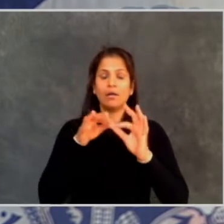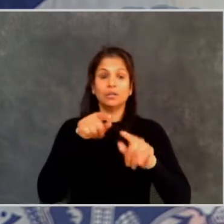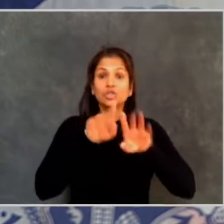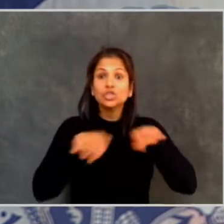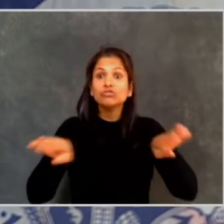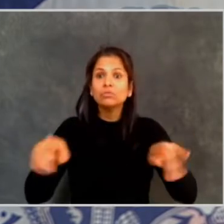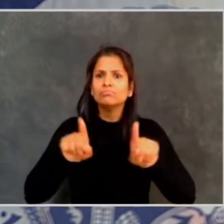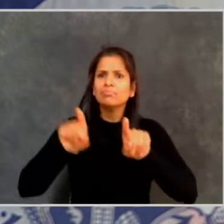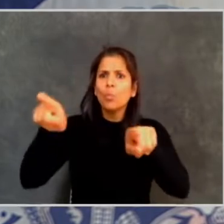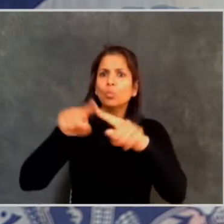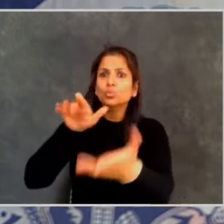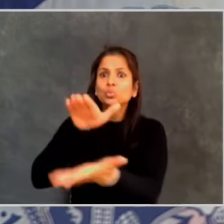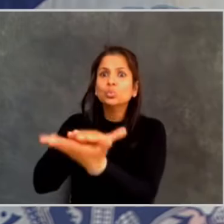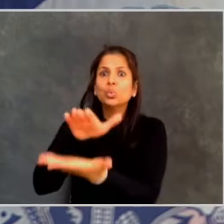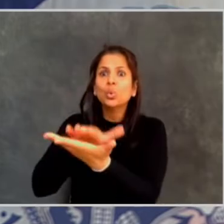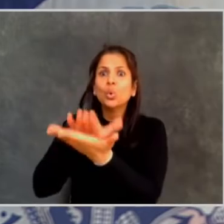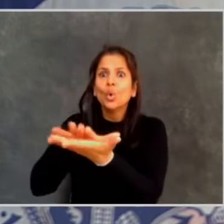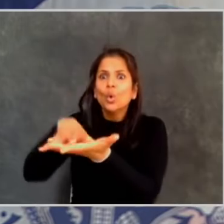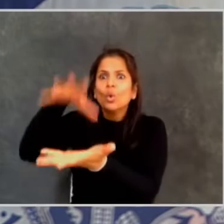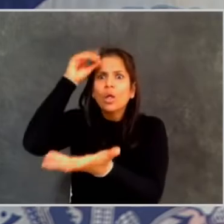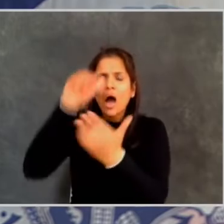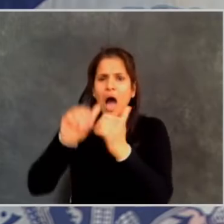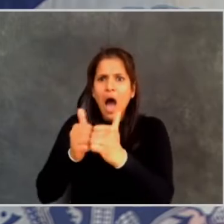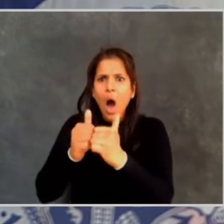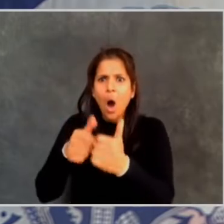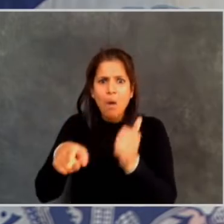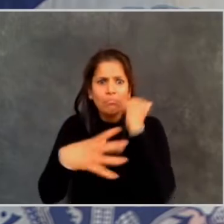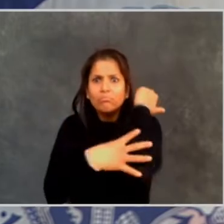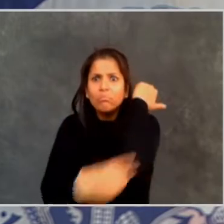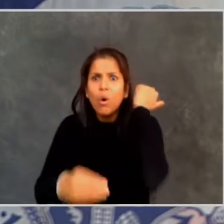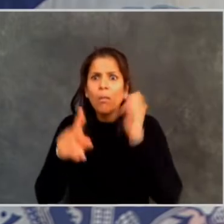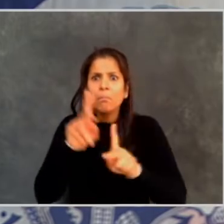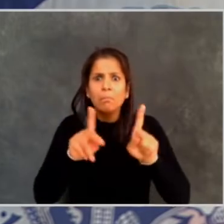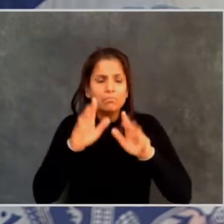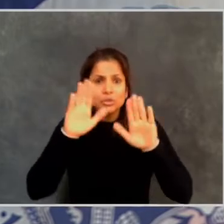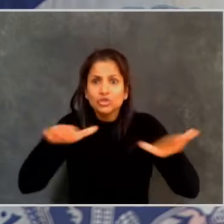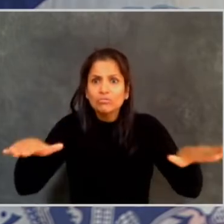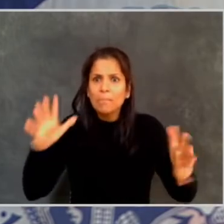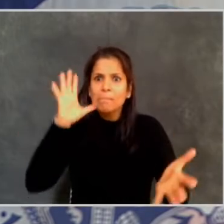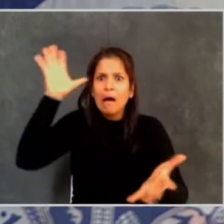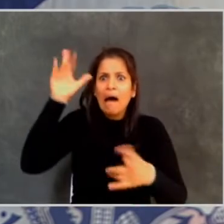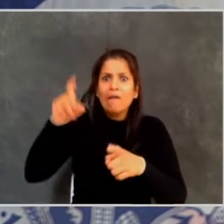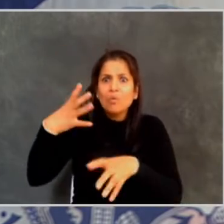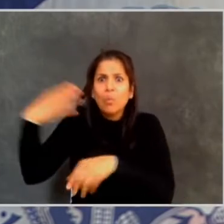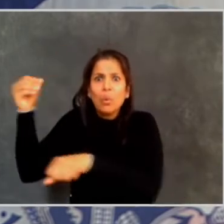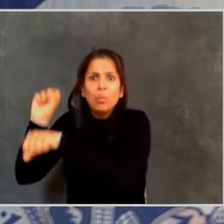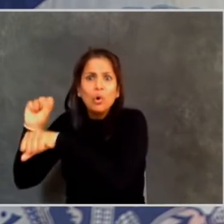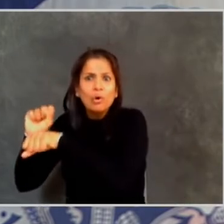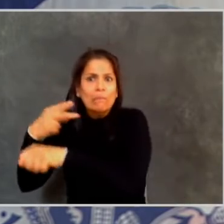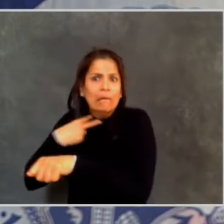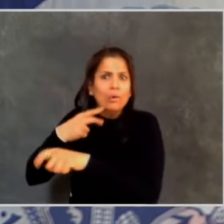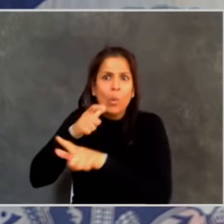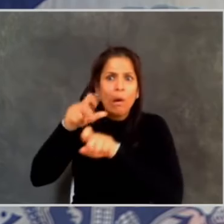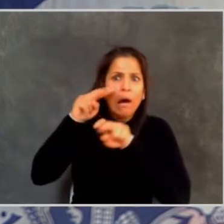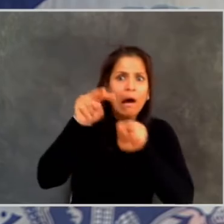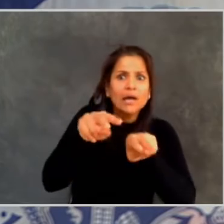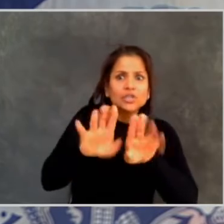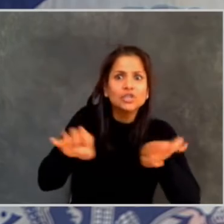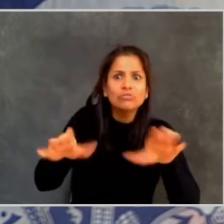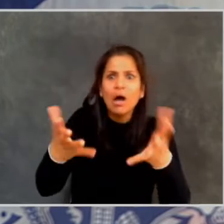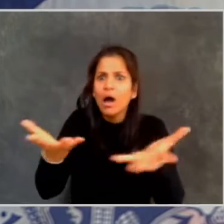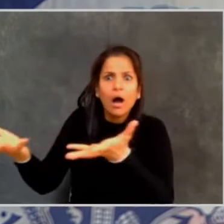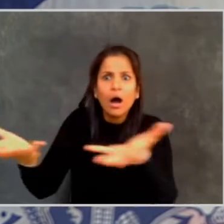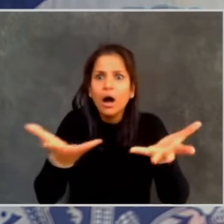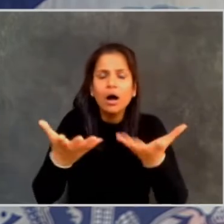do, bluntly, a massive amount of redistribution of wealth to help working people